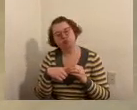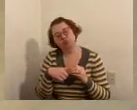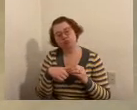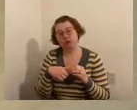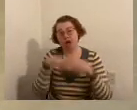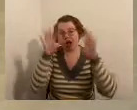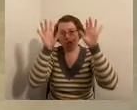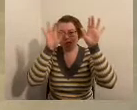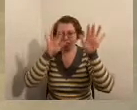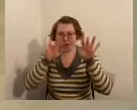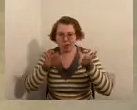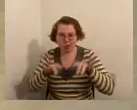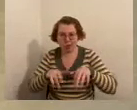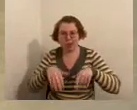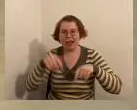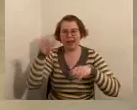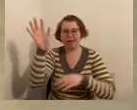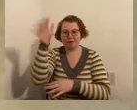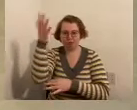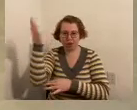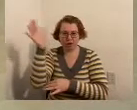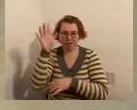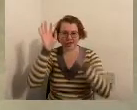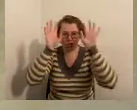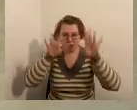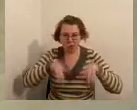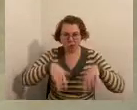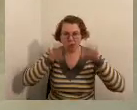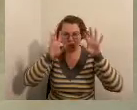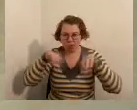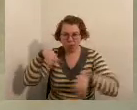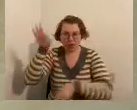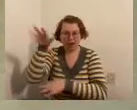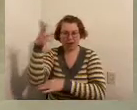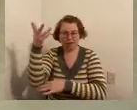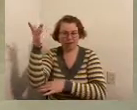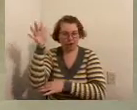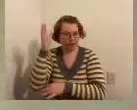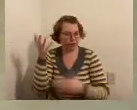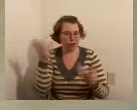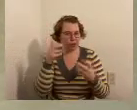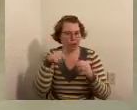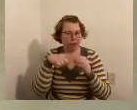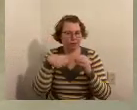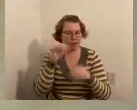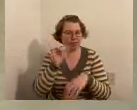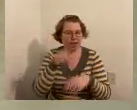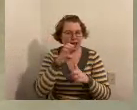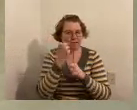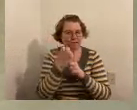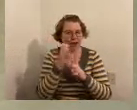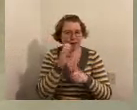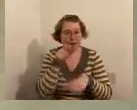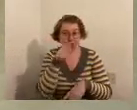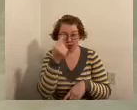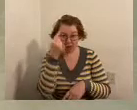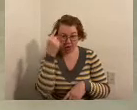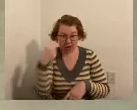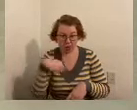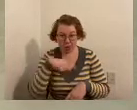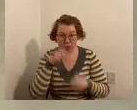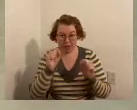the rainforest? What about the environment of rainforest? Do you think that we could